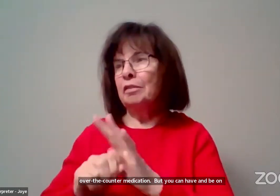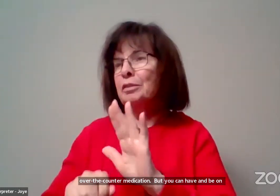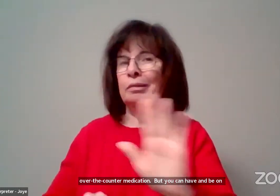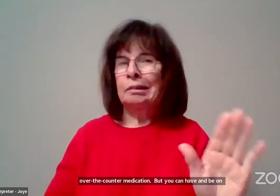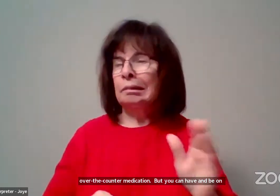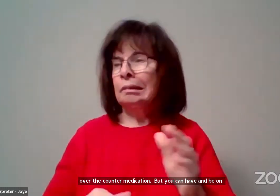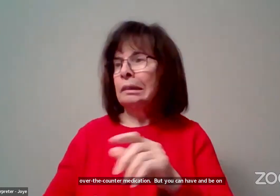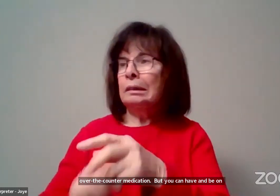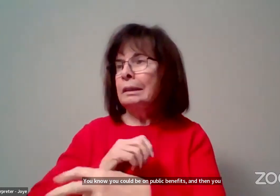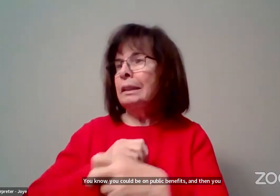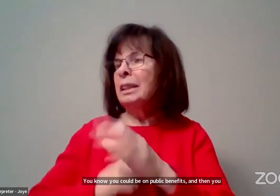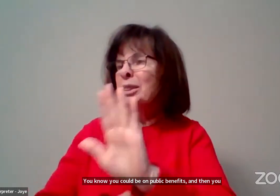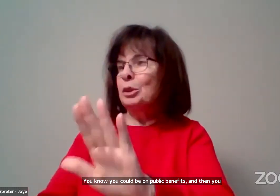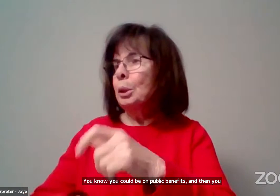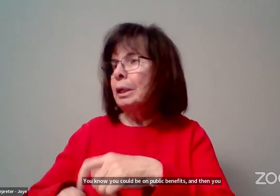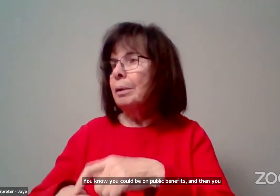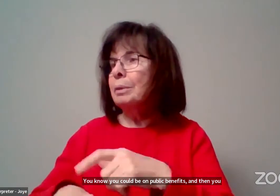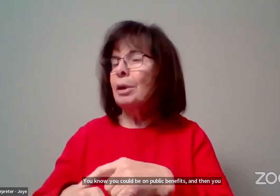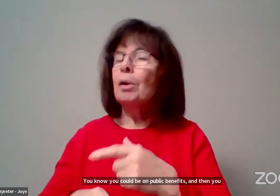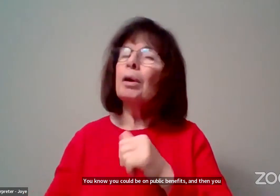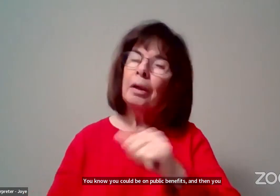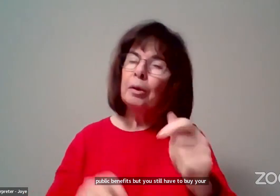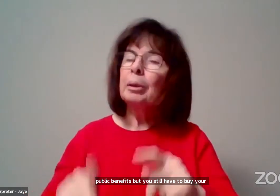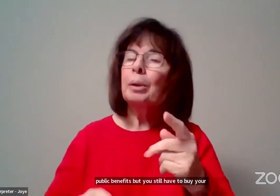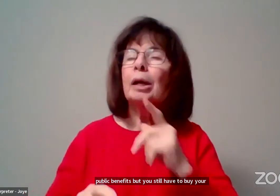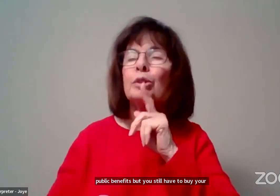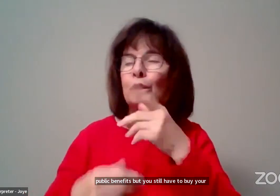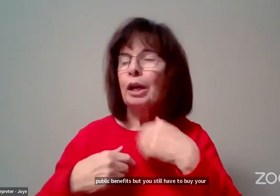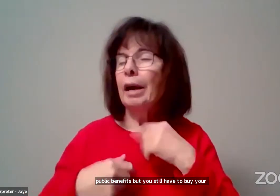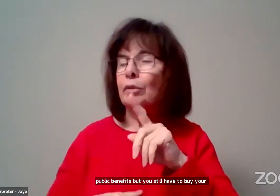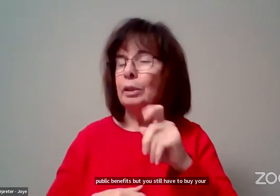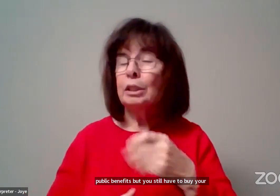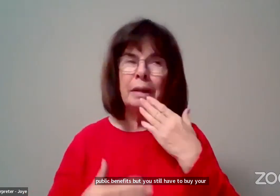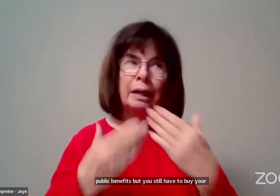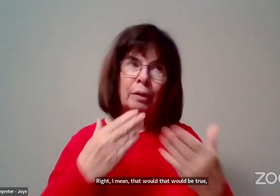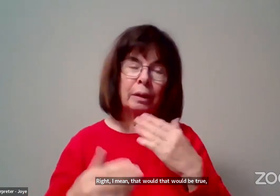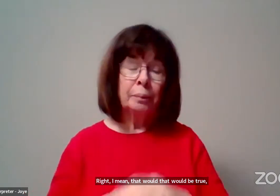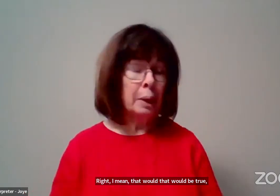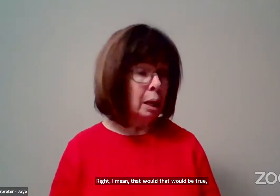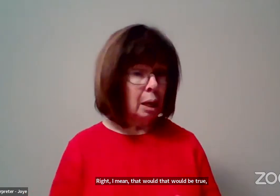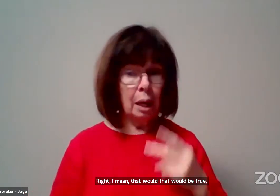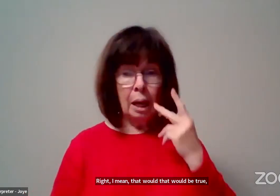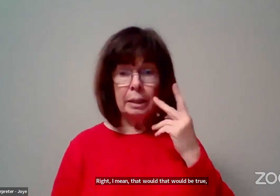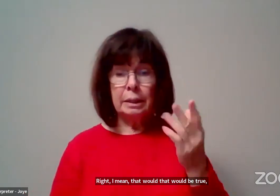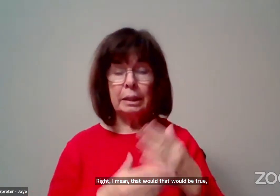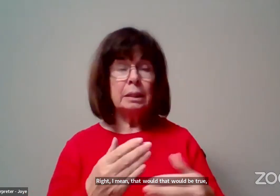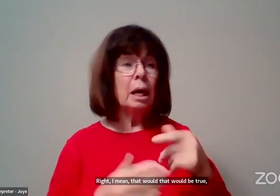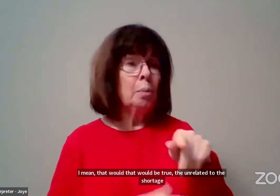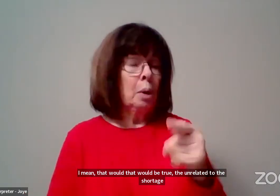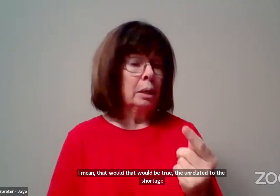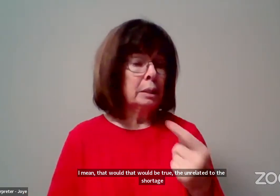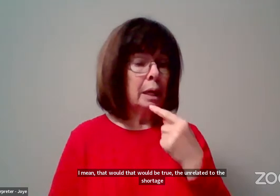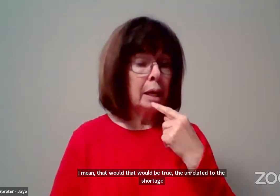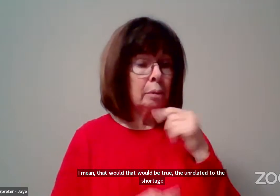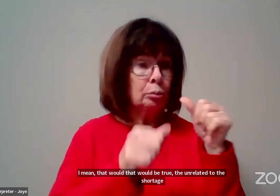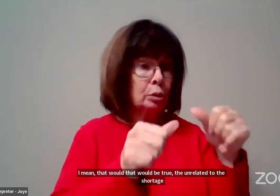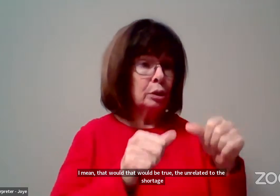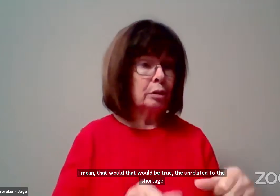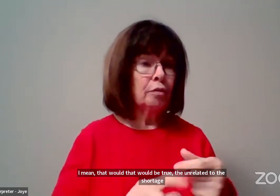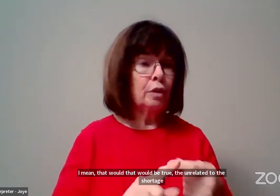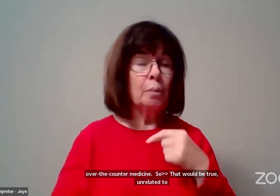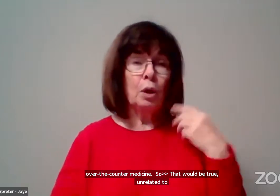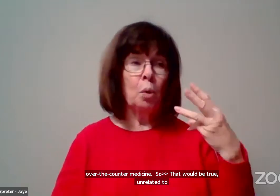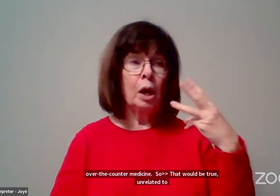that need to ask questions too. Thank you, everyone. Yeah, I see someone posted something from the Washington